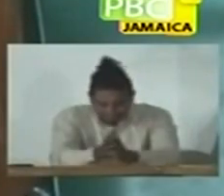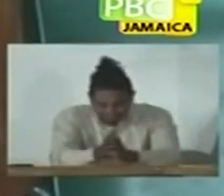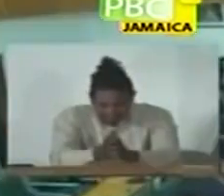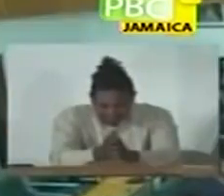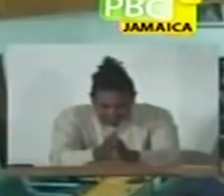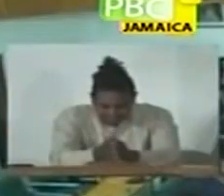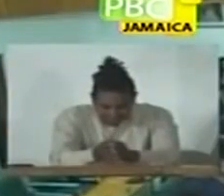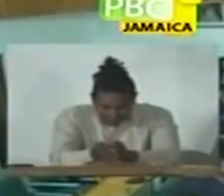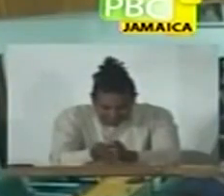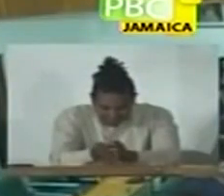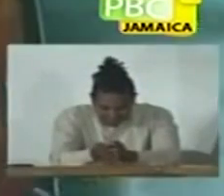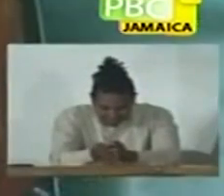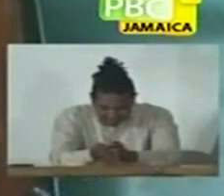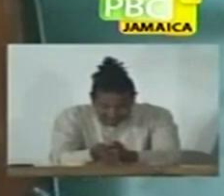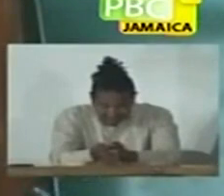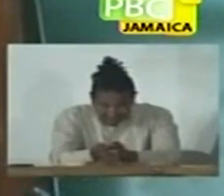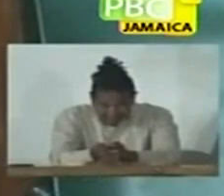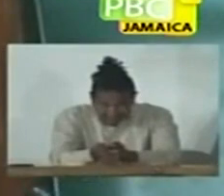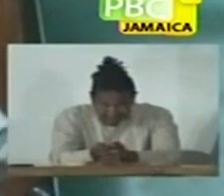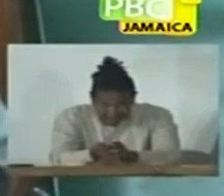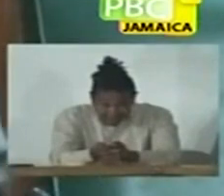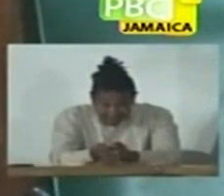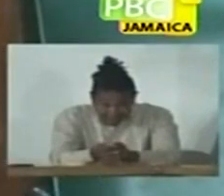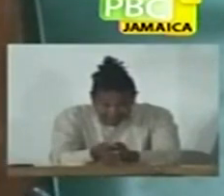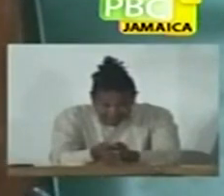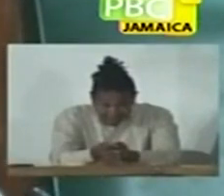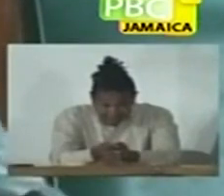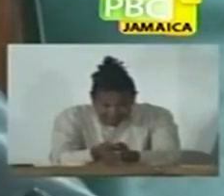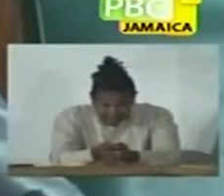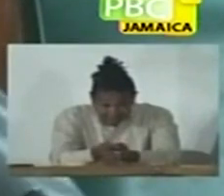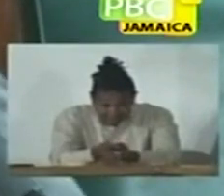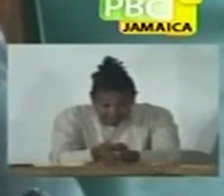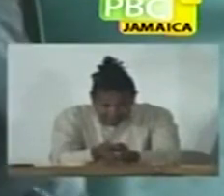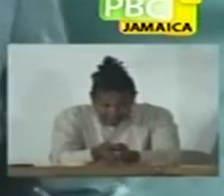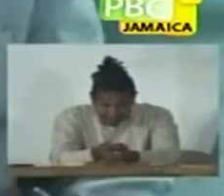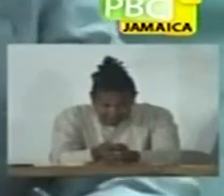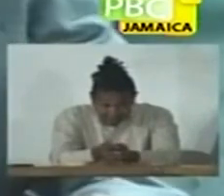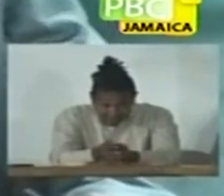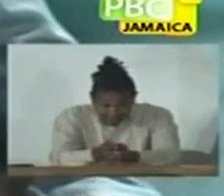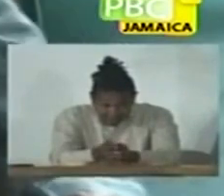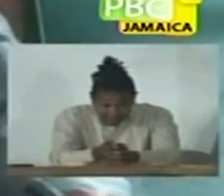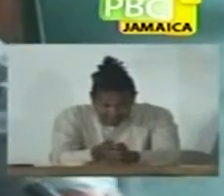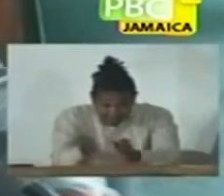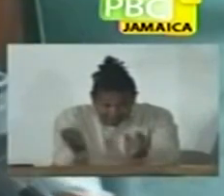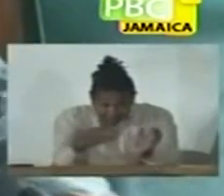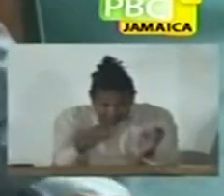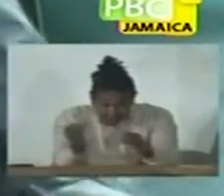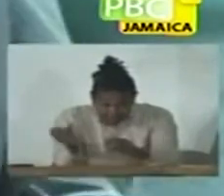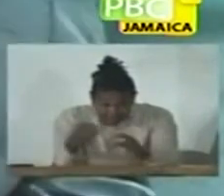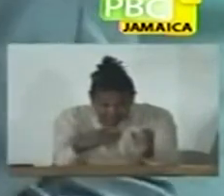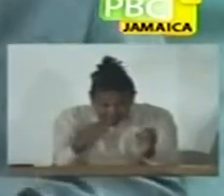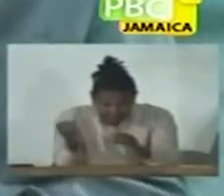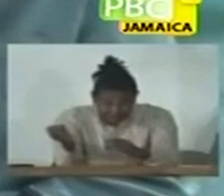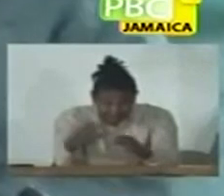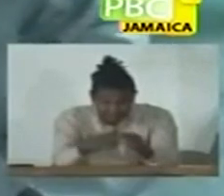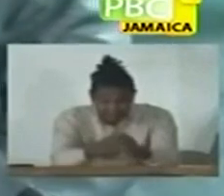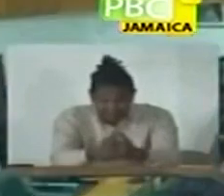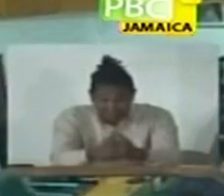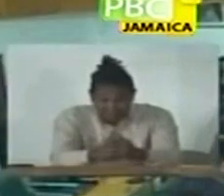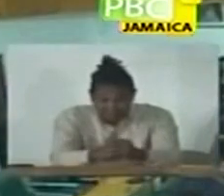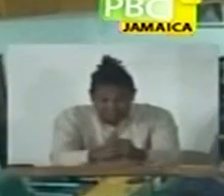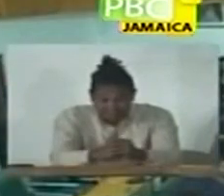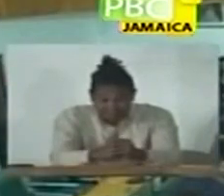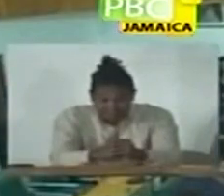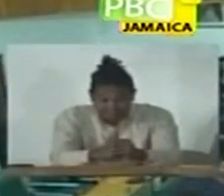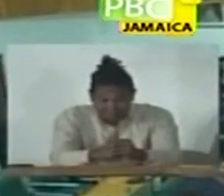And I love myself. You never say nobody from the media. You try, but you know, spend some